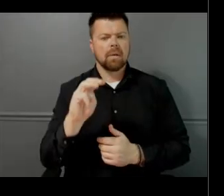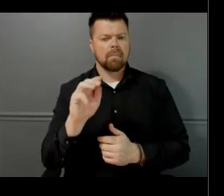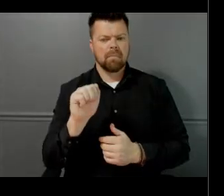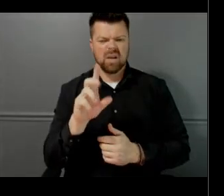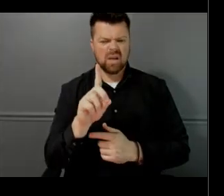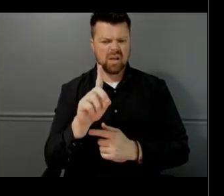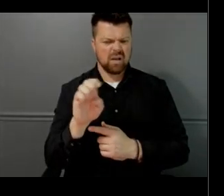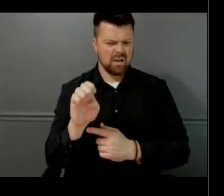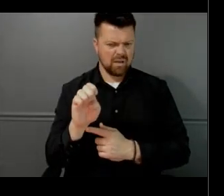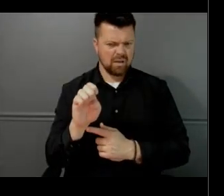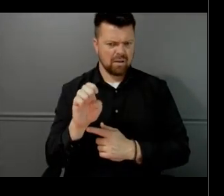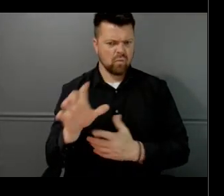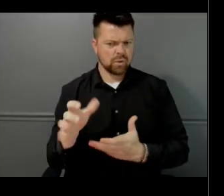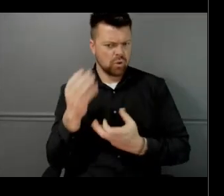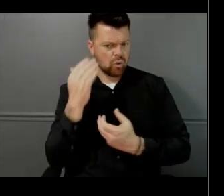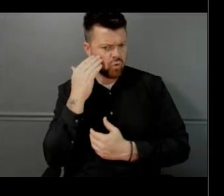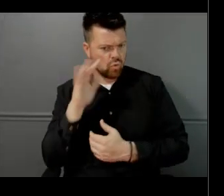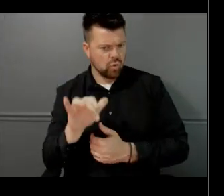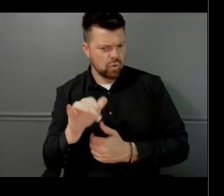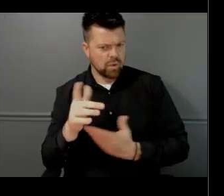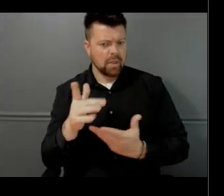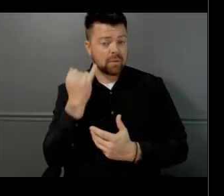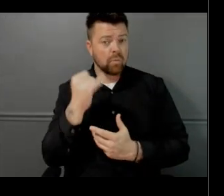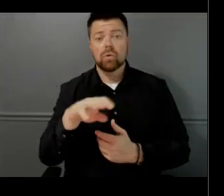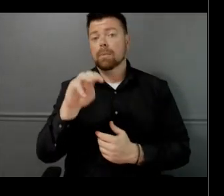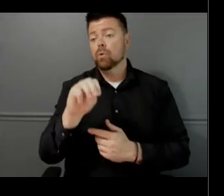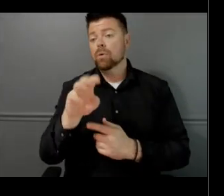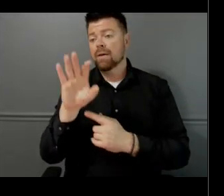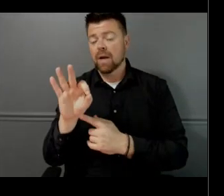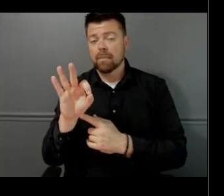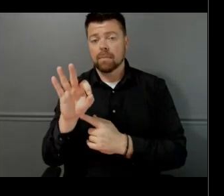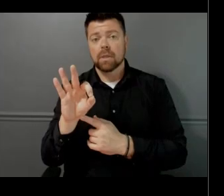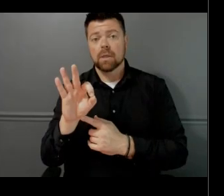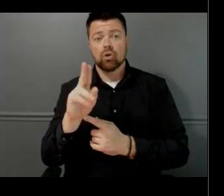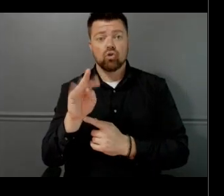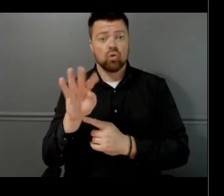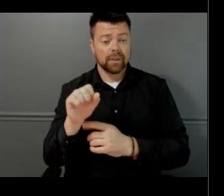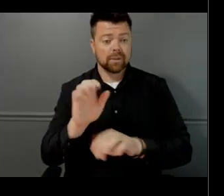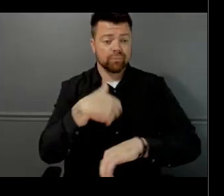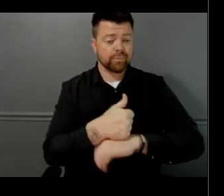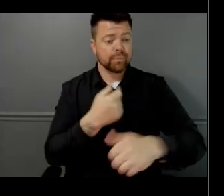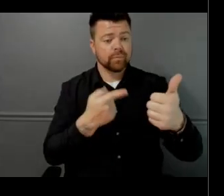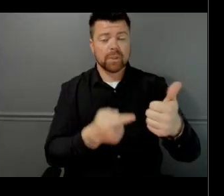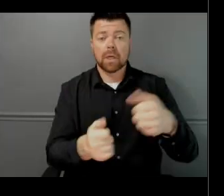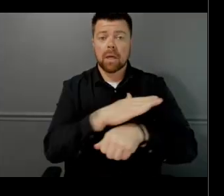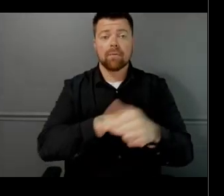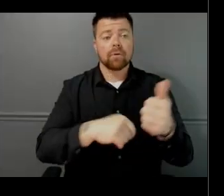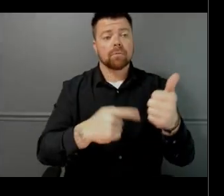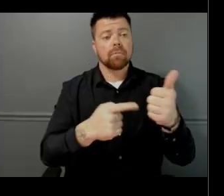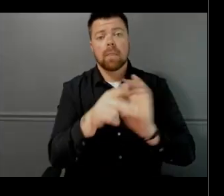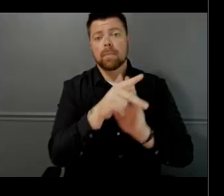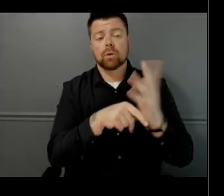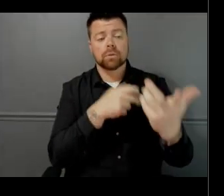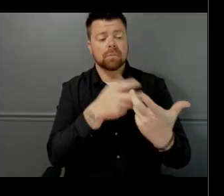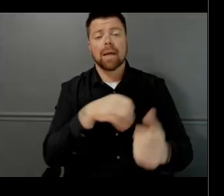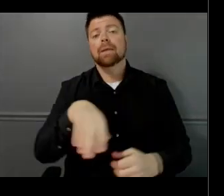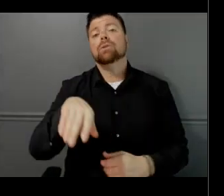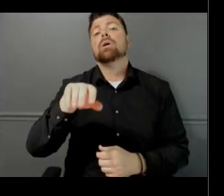to know, in a multifamily dwelling site covered under FHA where multiple, 4 or